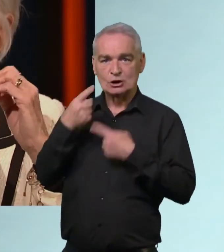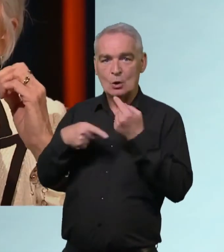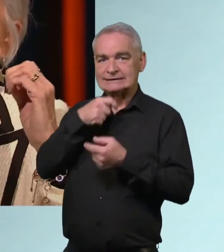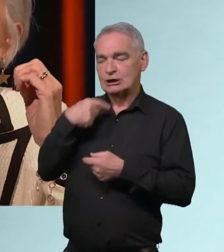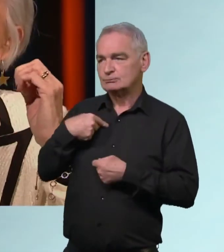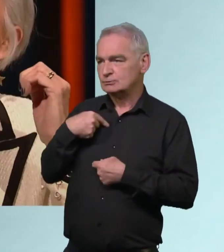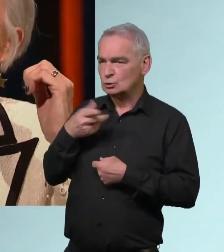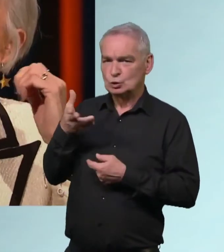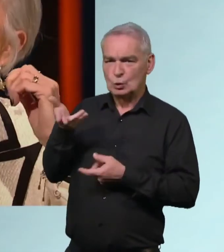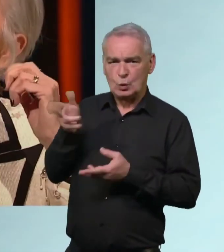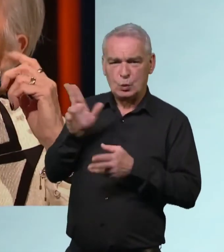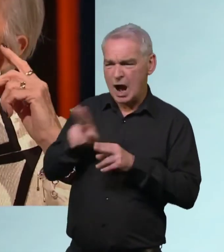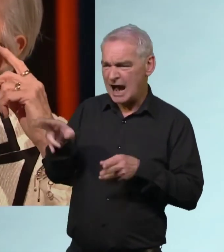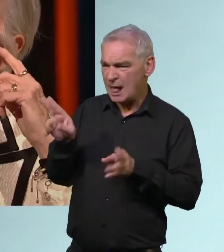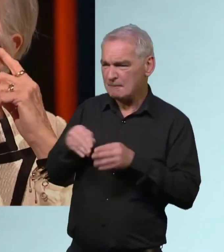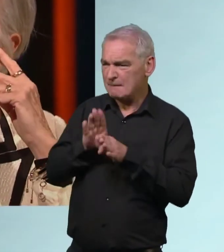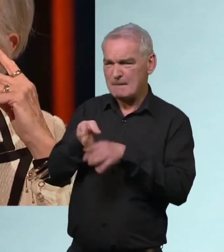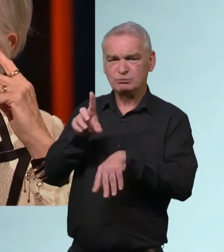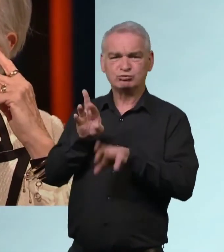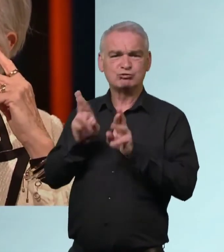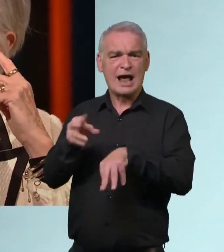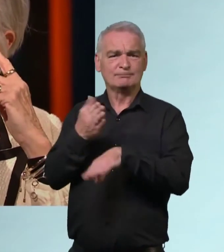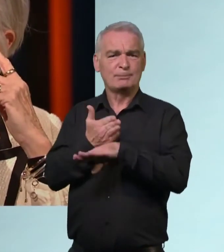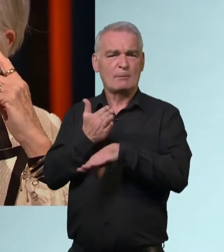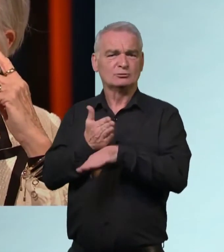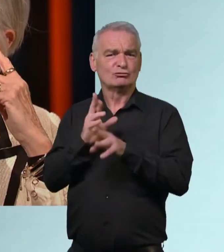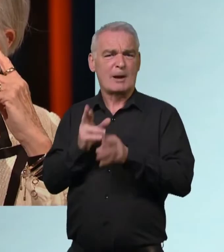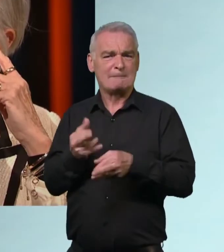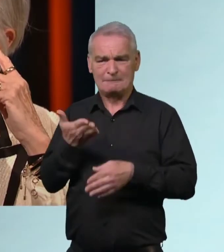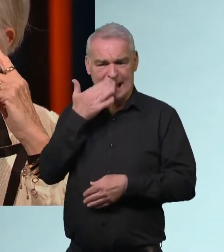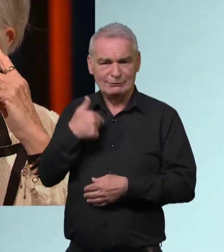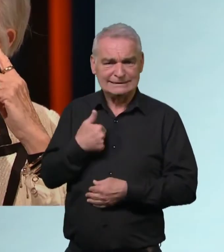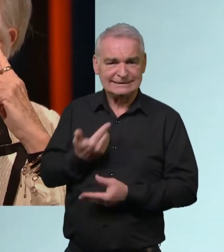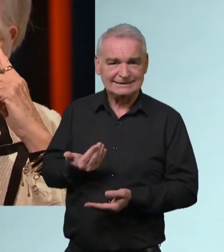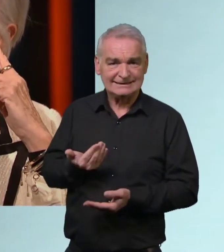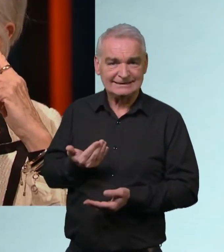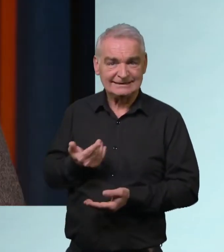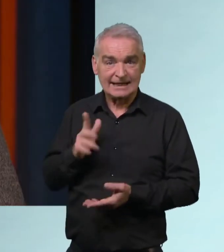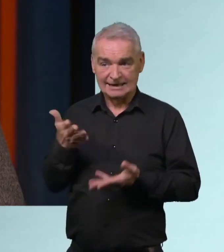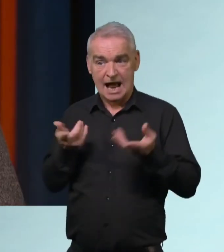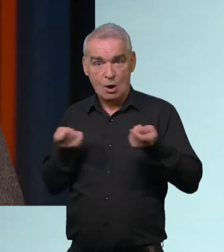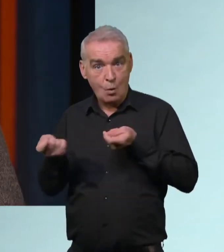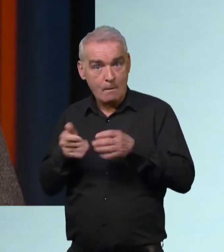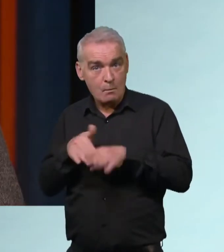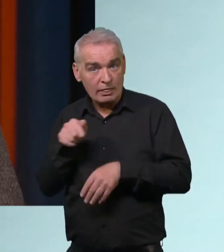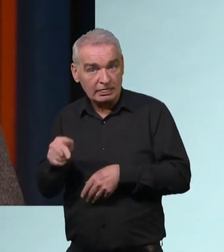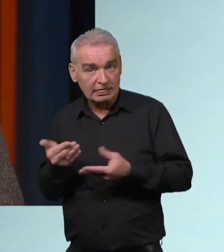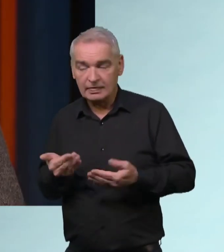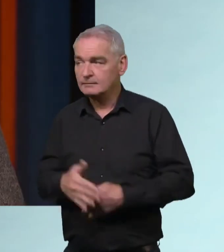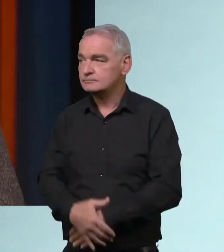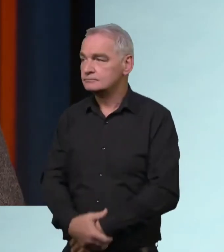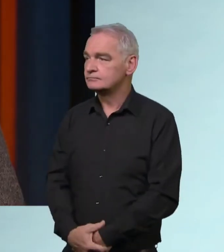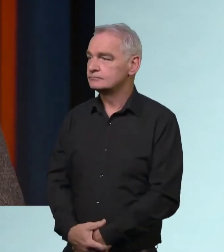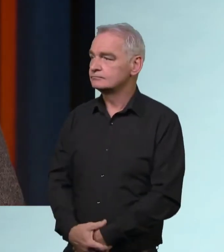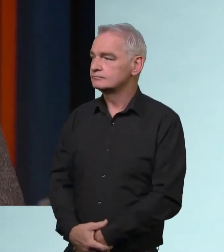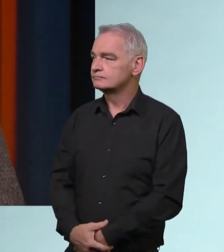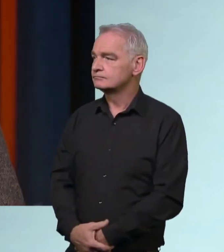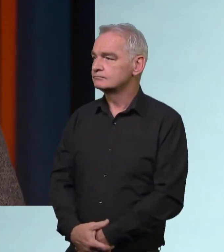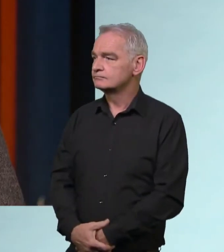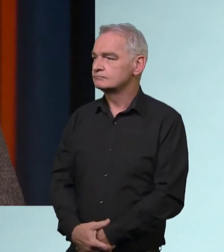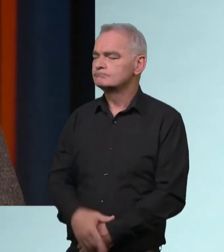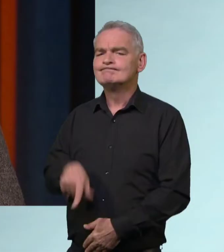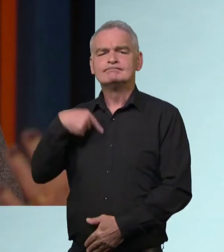embarrassing. So was that to be coped with? Like, were there... Yeah, I think Ireland is